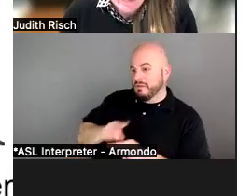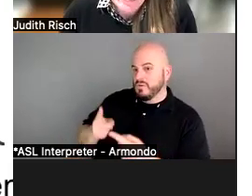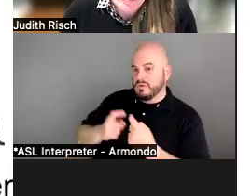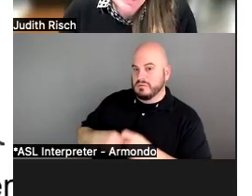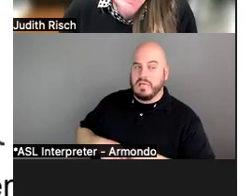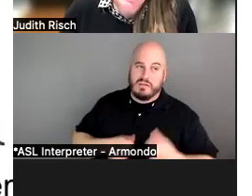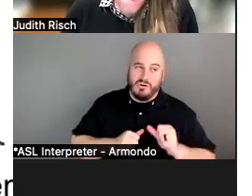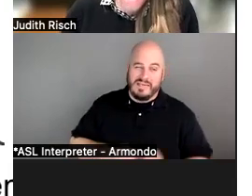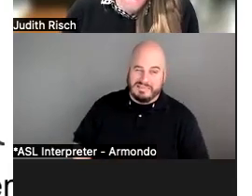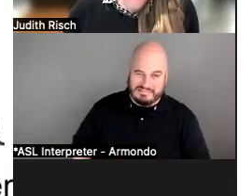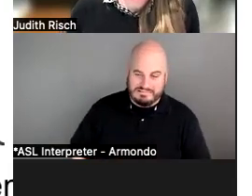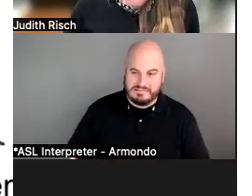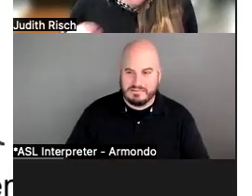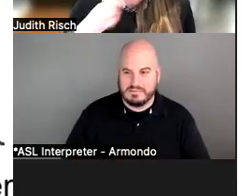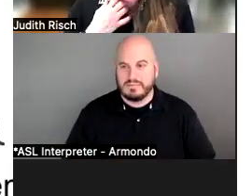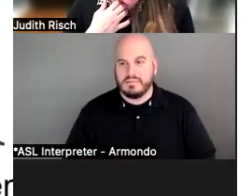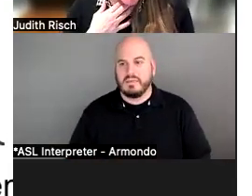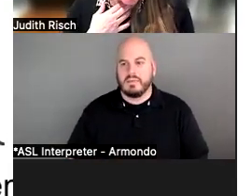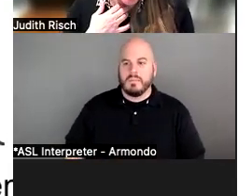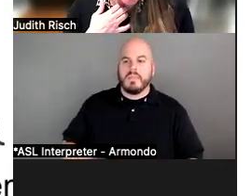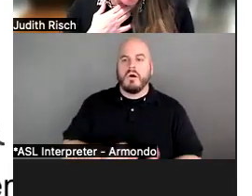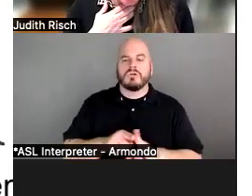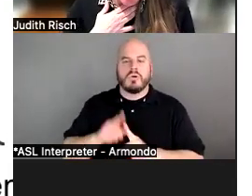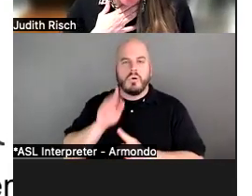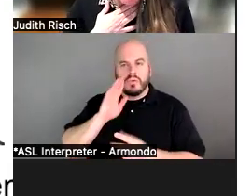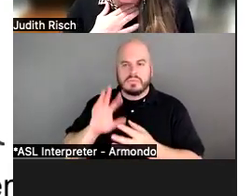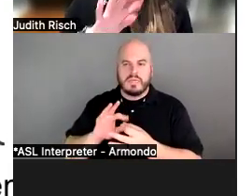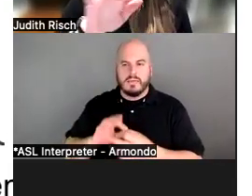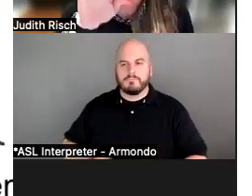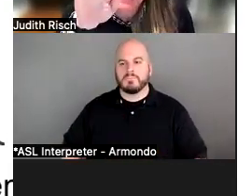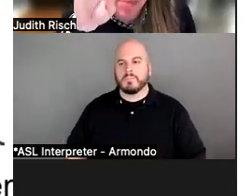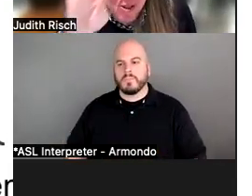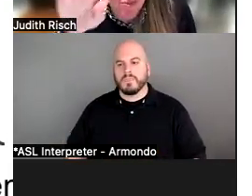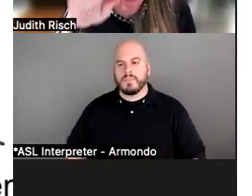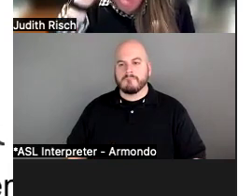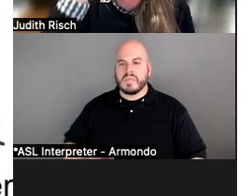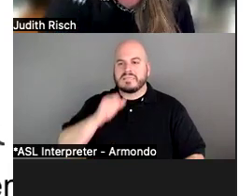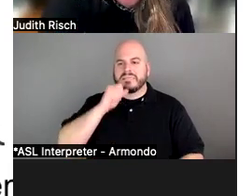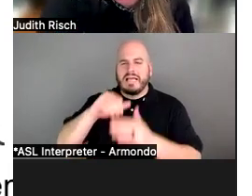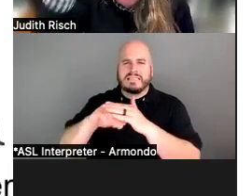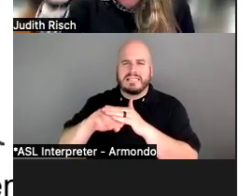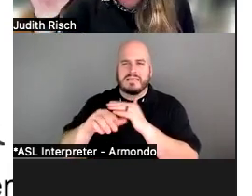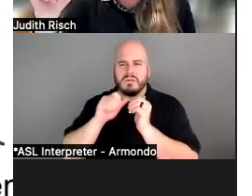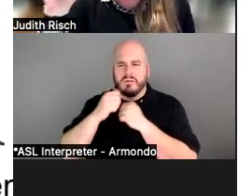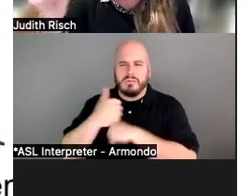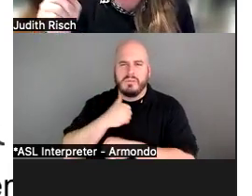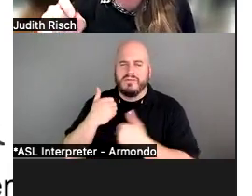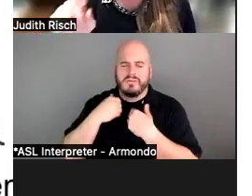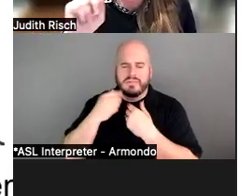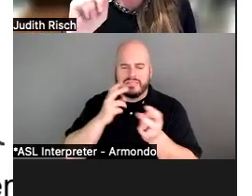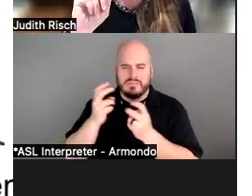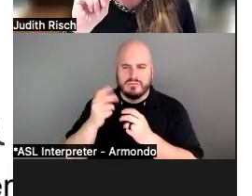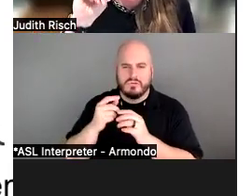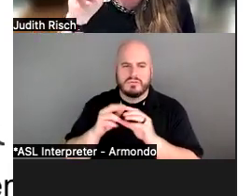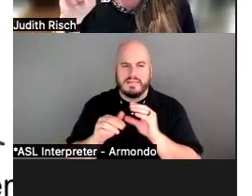try. And I'm also going to say, if you go to, it's not accessible, don't blame me always, we have issues, or email